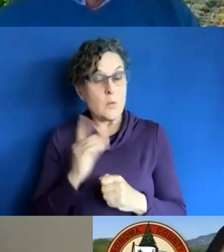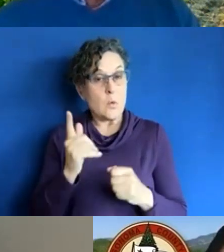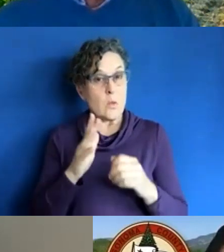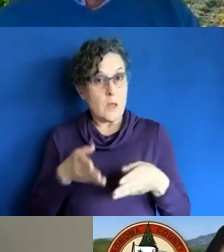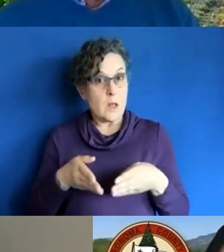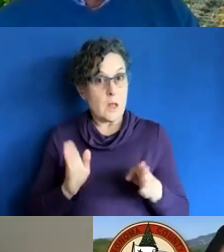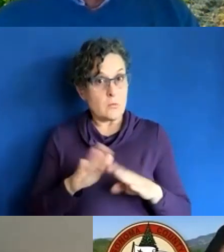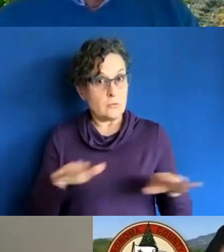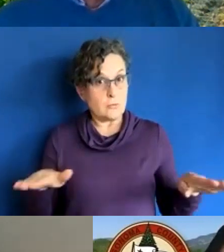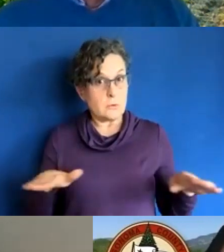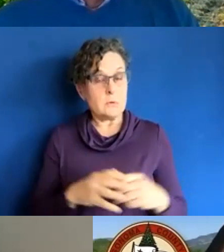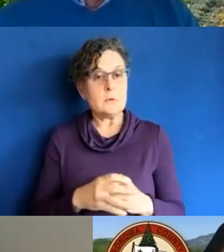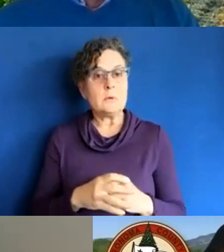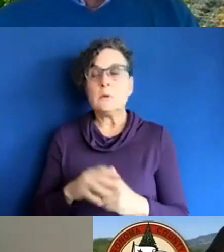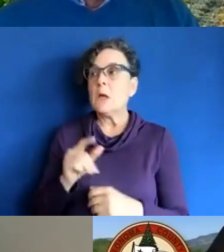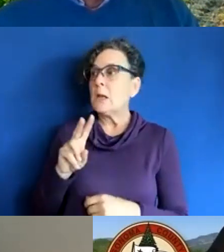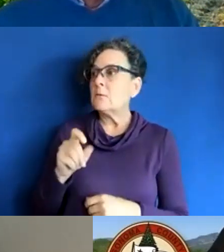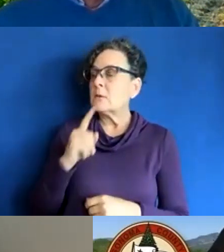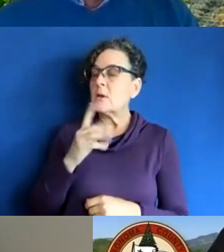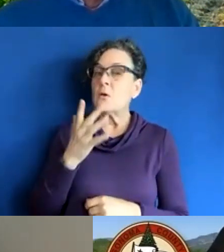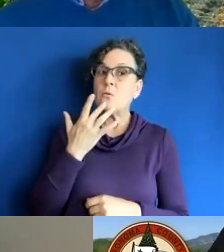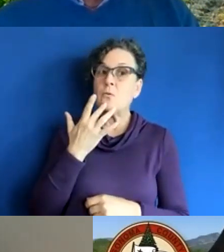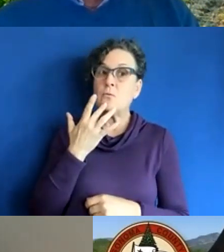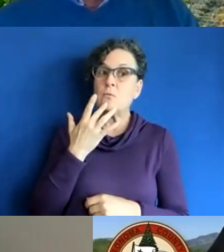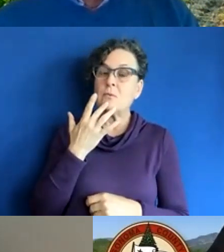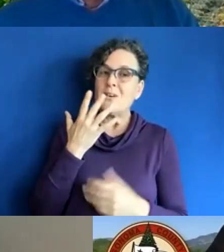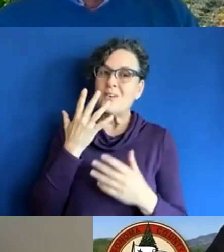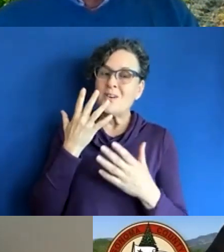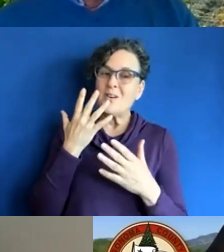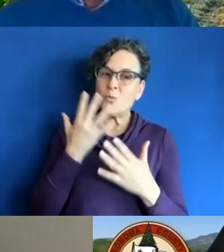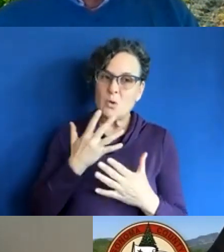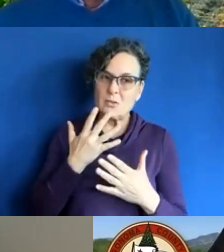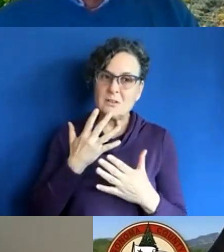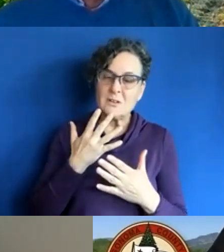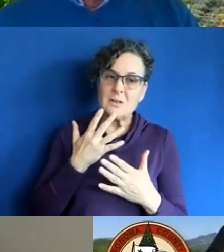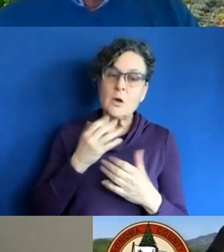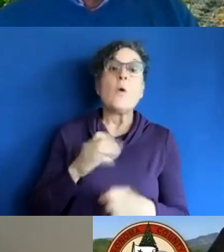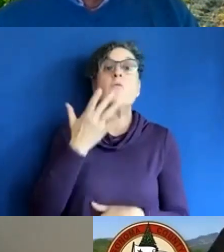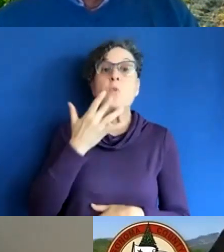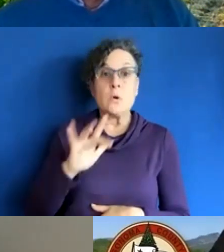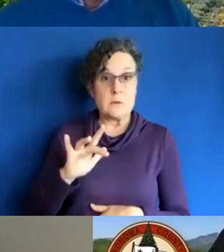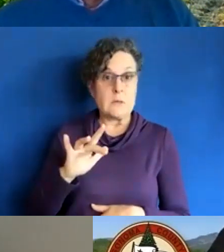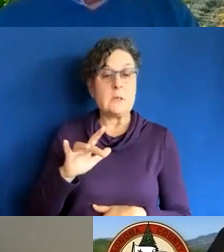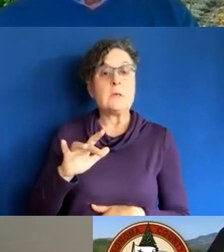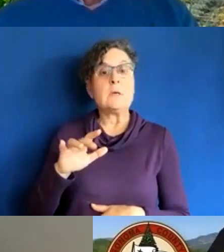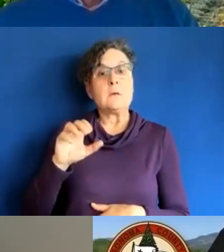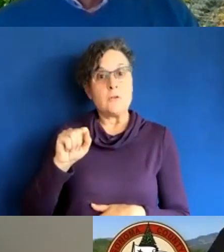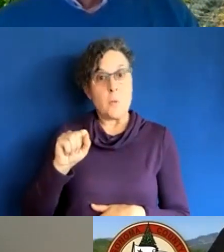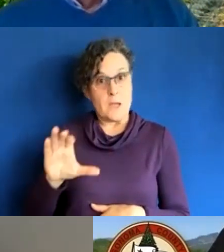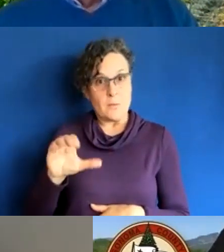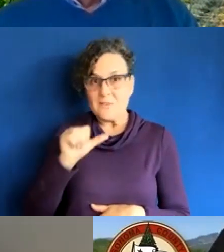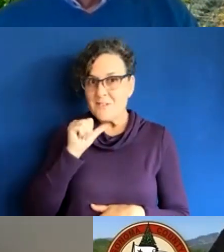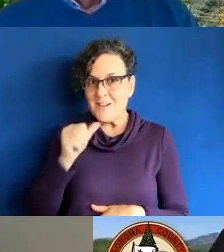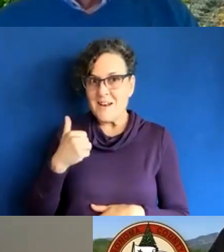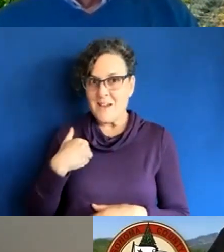So very fortunately, Sonoma County does not have a significant issue with family homelessness, thanks to our